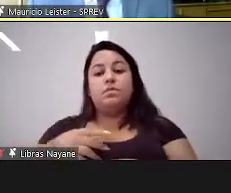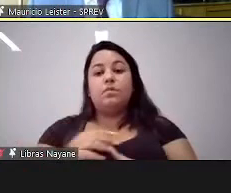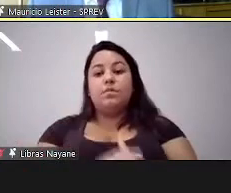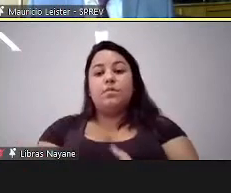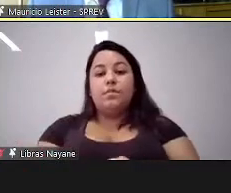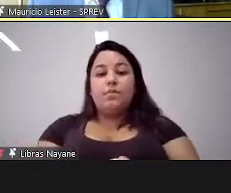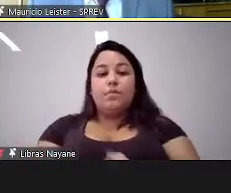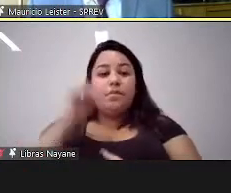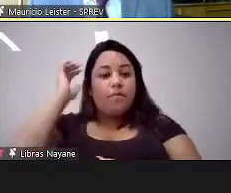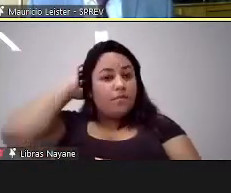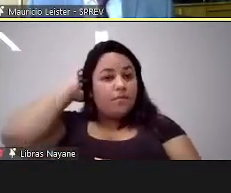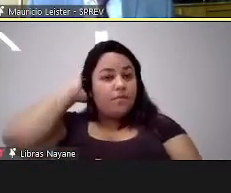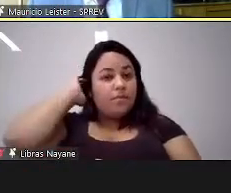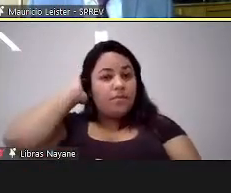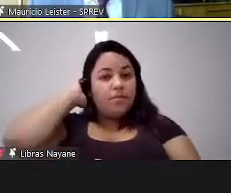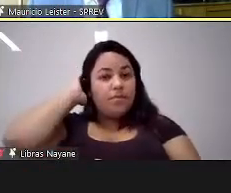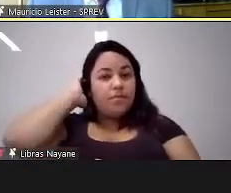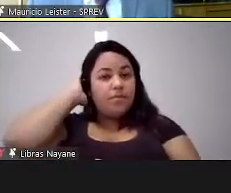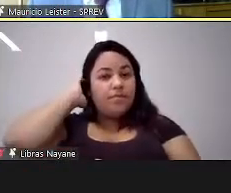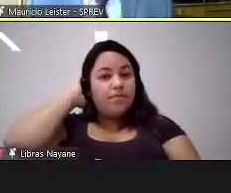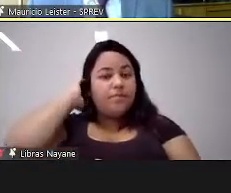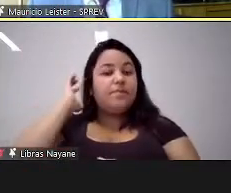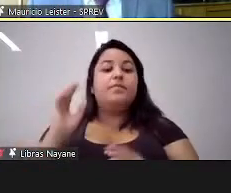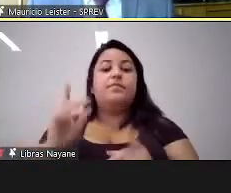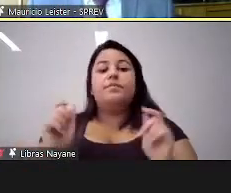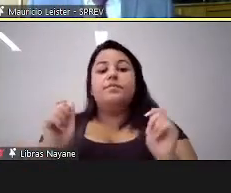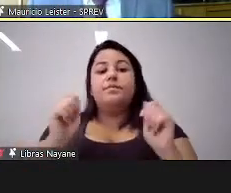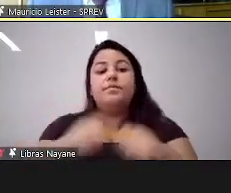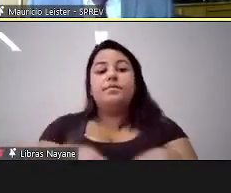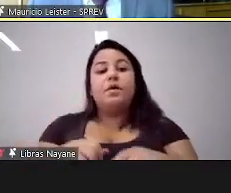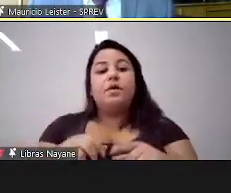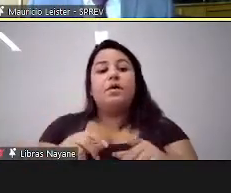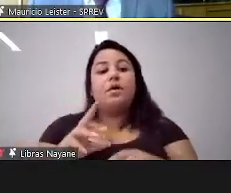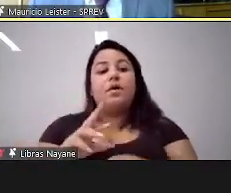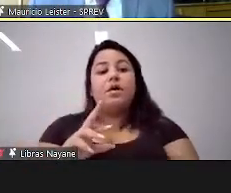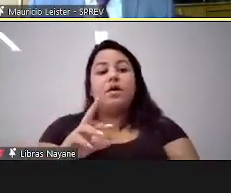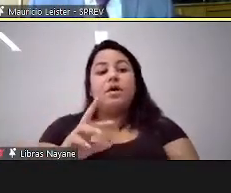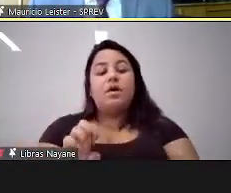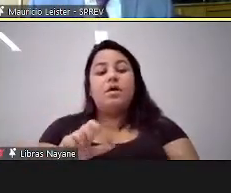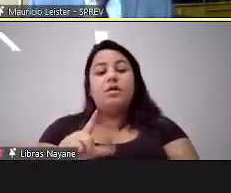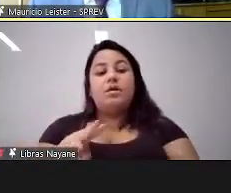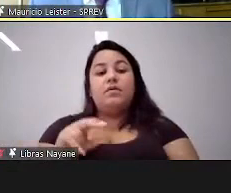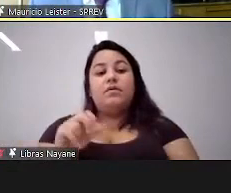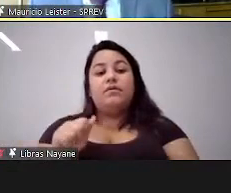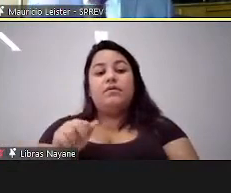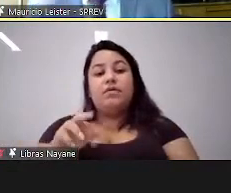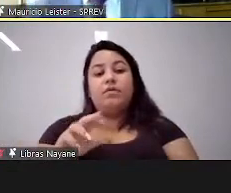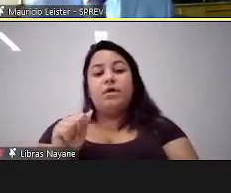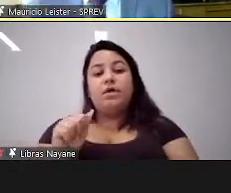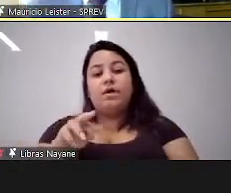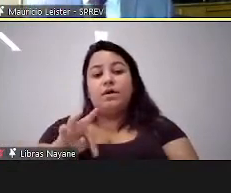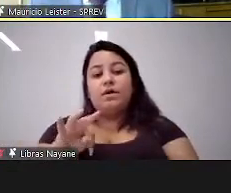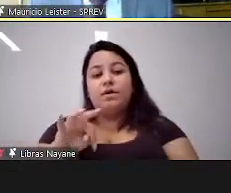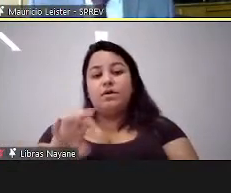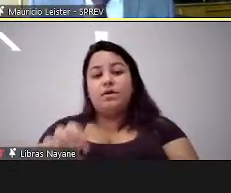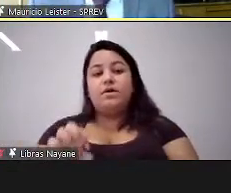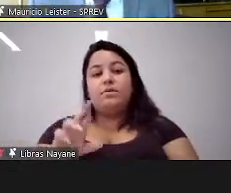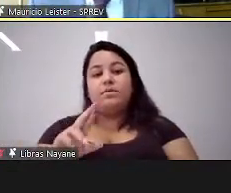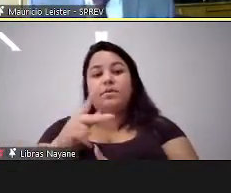world and see if we can absorb these ideas and raise this